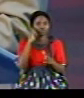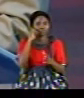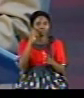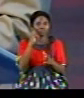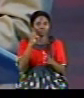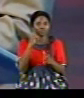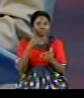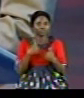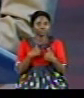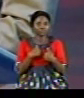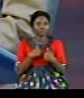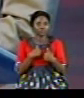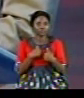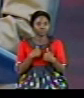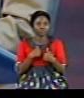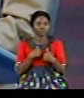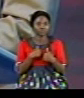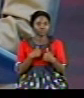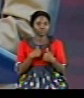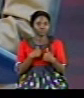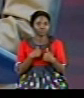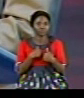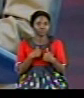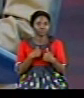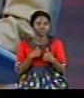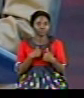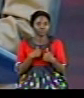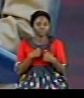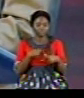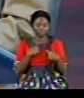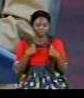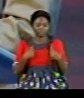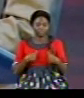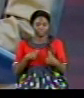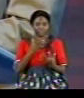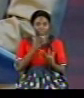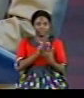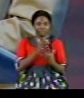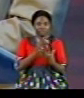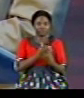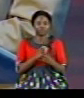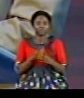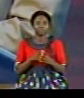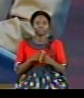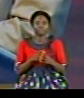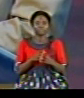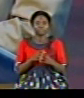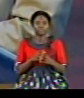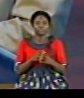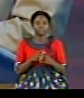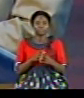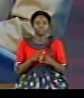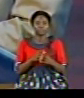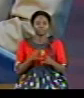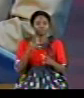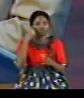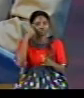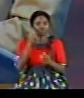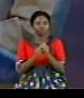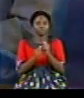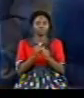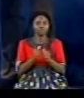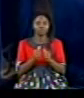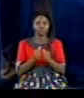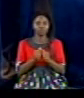had heart block, that's atrioventricular block, for which a pacemaker